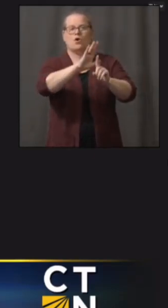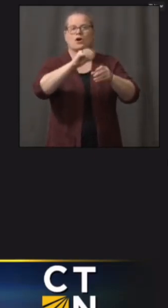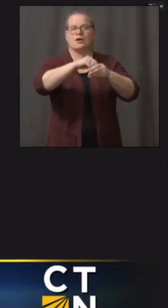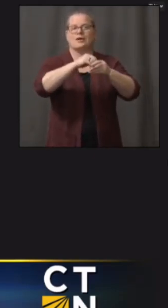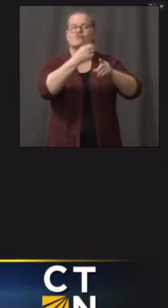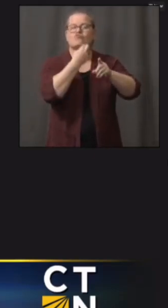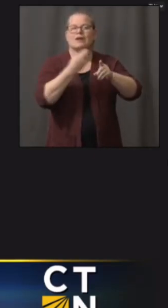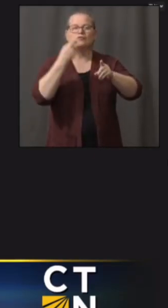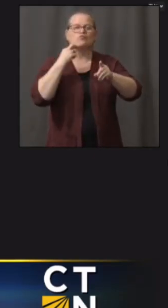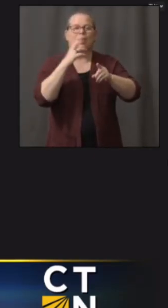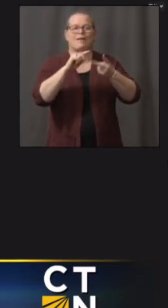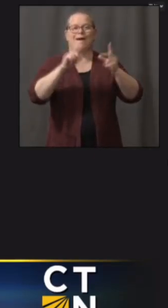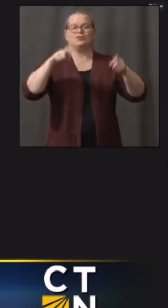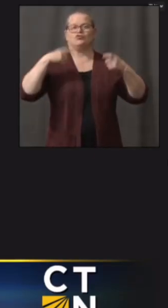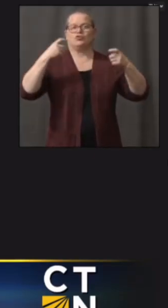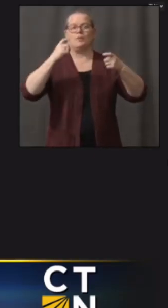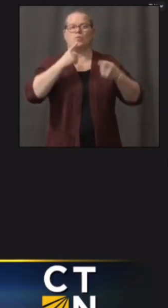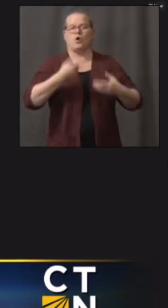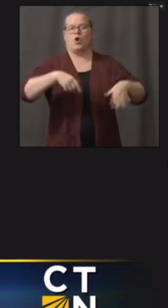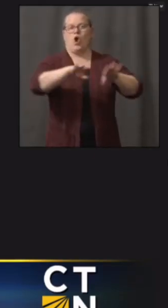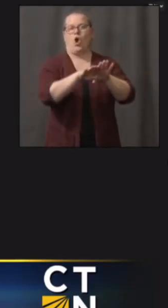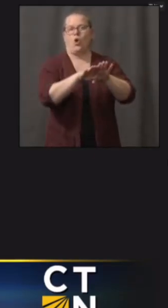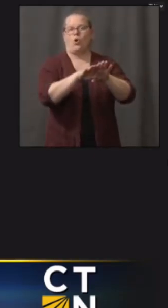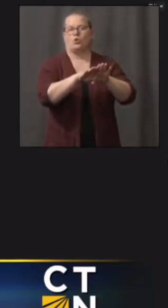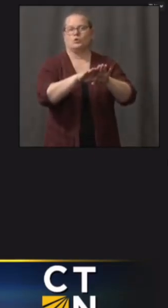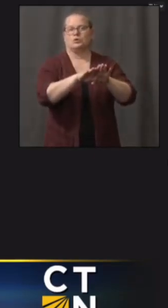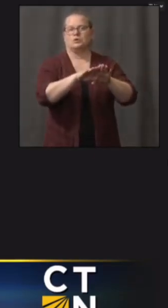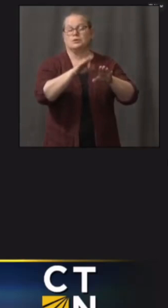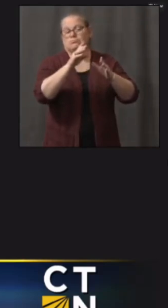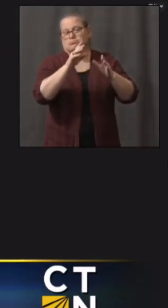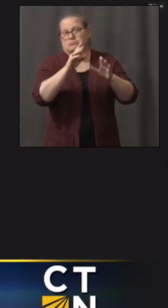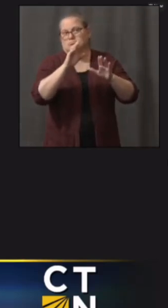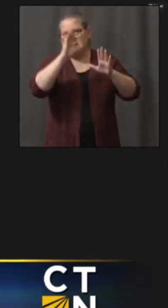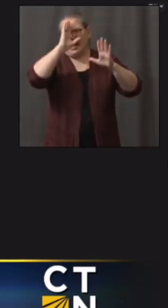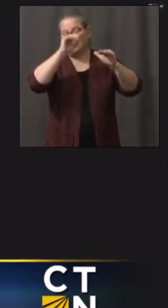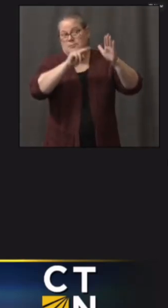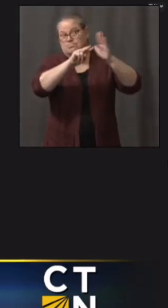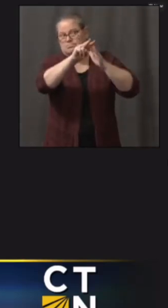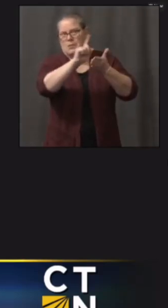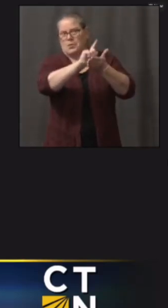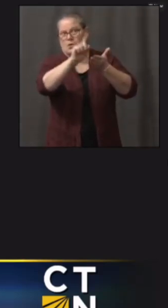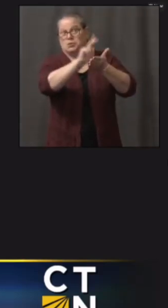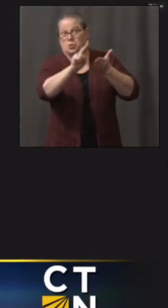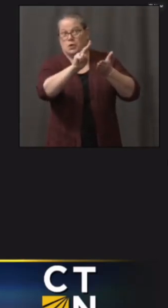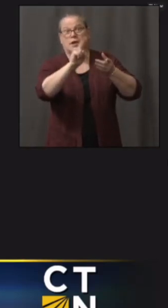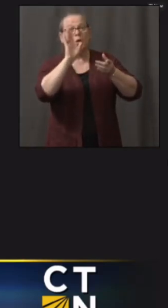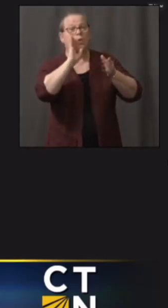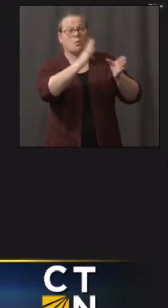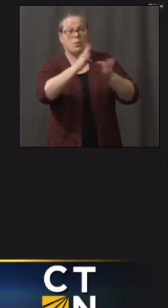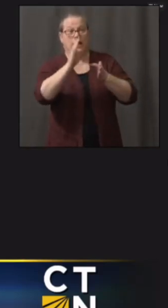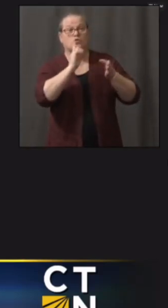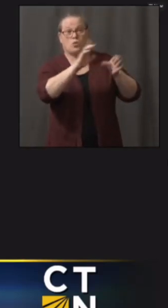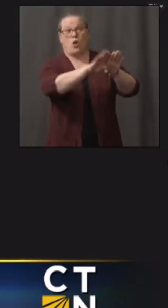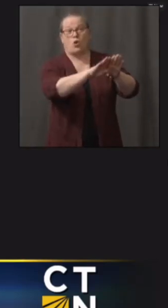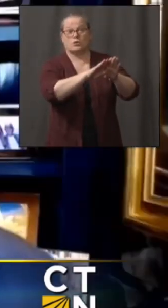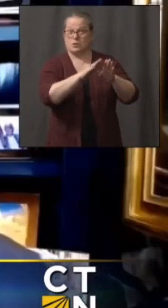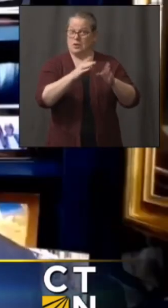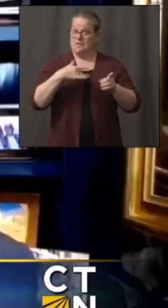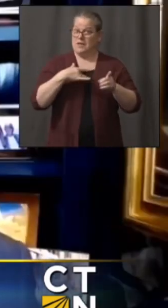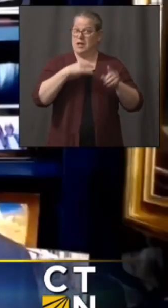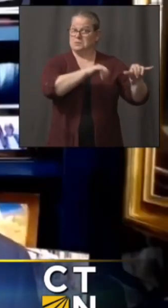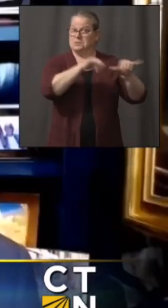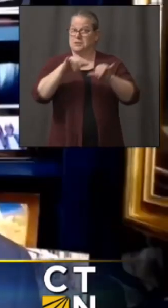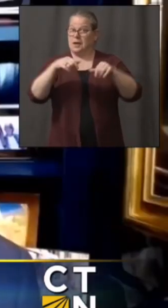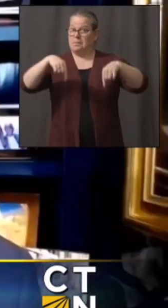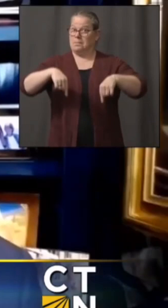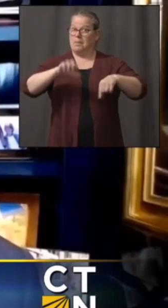within possibly, he said, a week or two. Is that a time frame that you'd be looking at also? Well, subject to the metrics, as you know, I'm trying